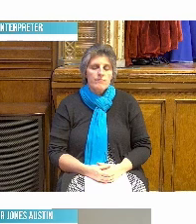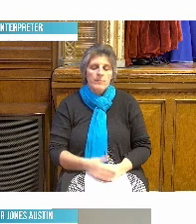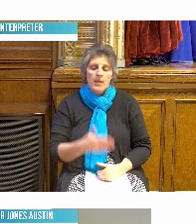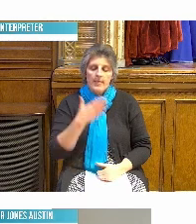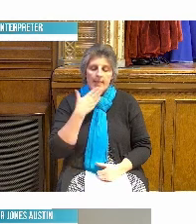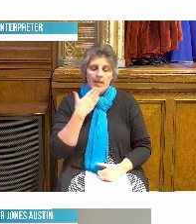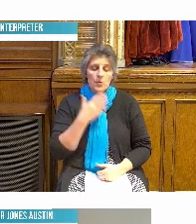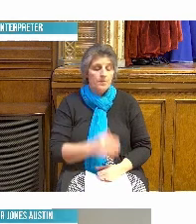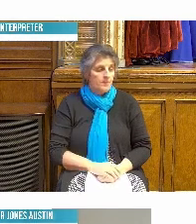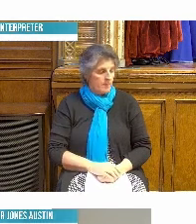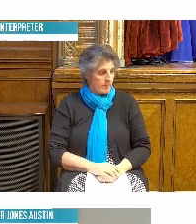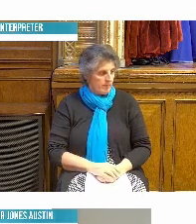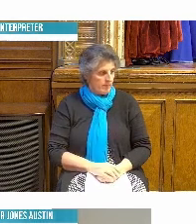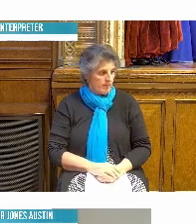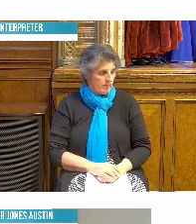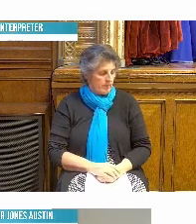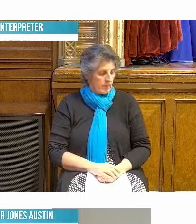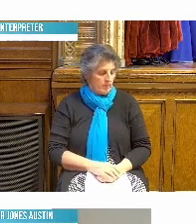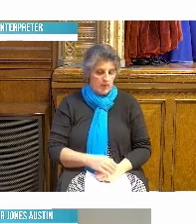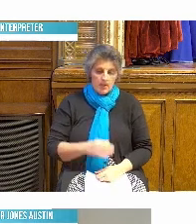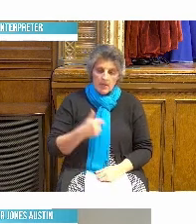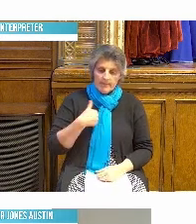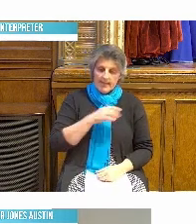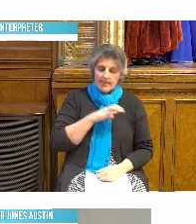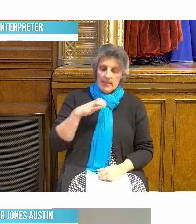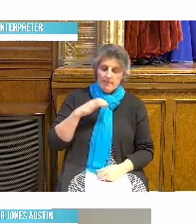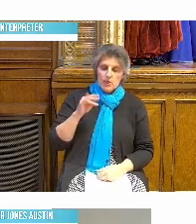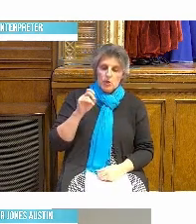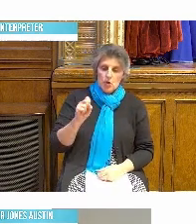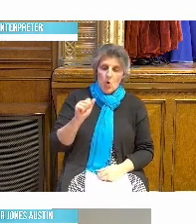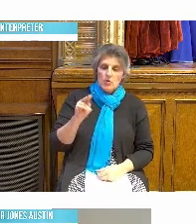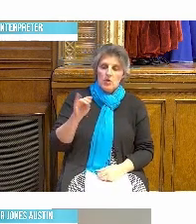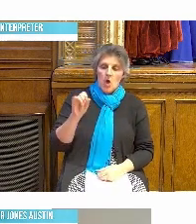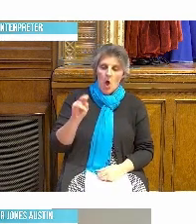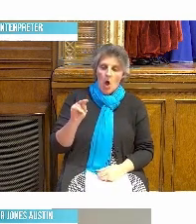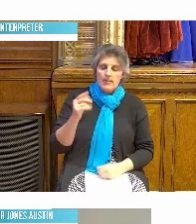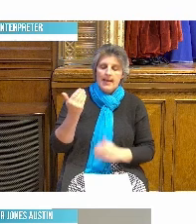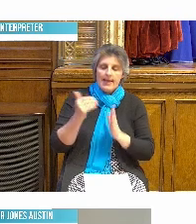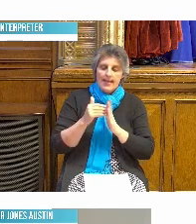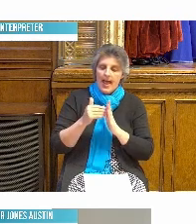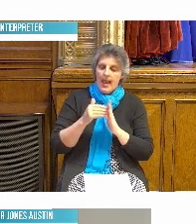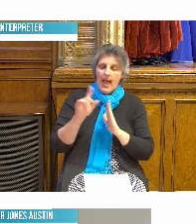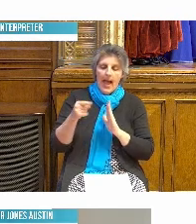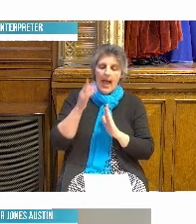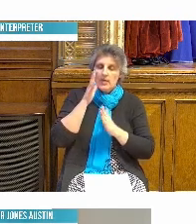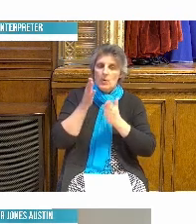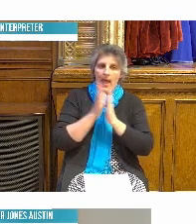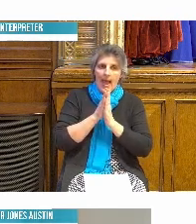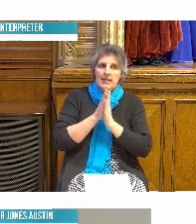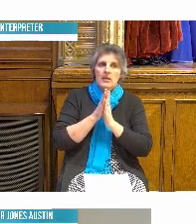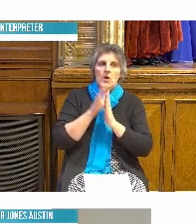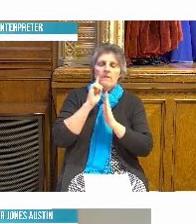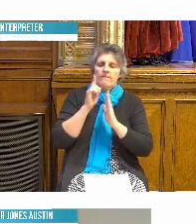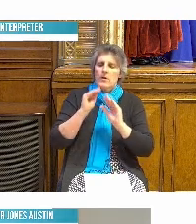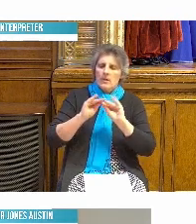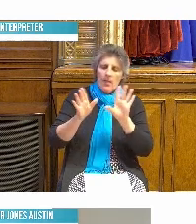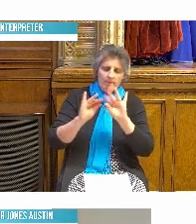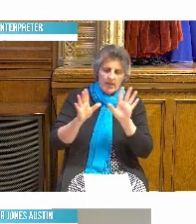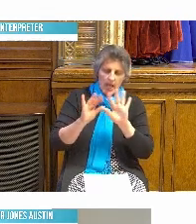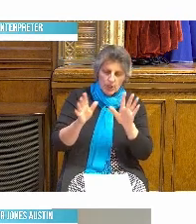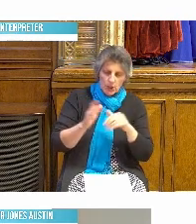Thank you. This is Commissioner Jones Austin. I'm going to ask for points of